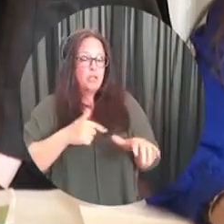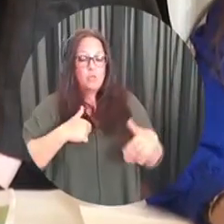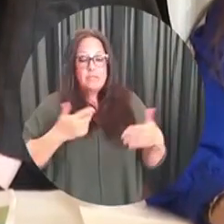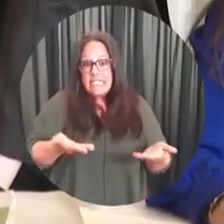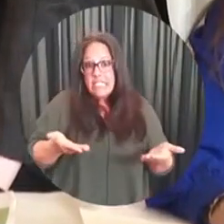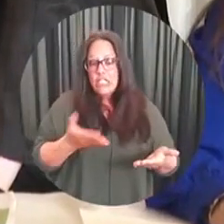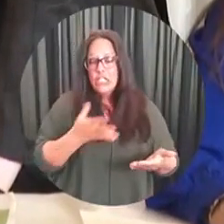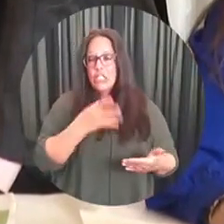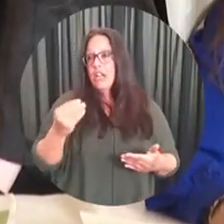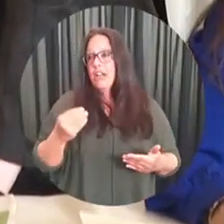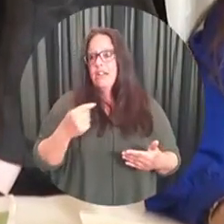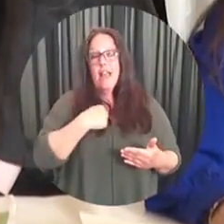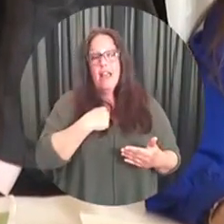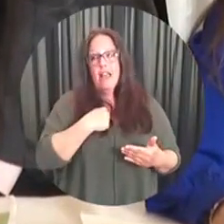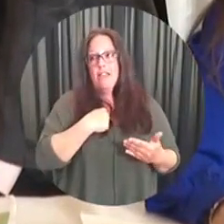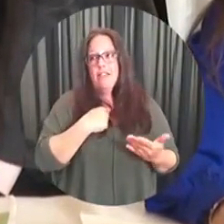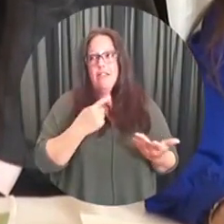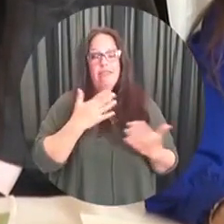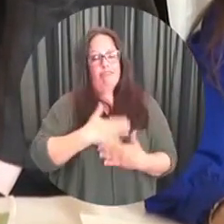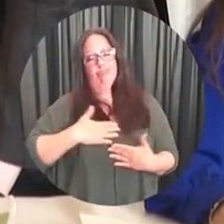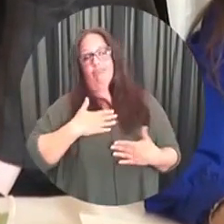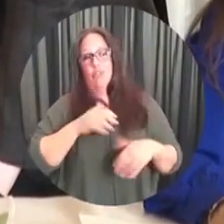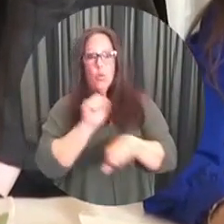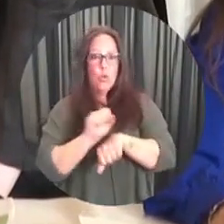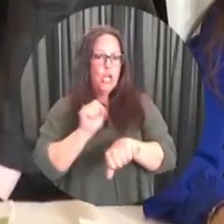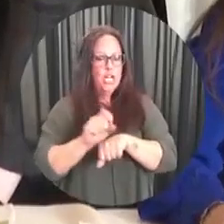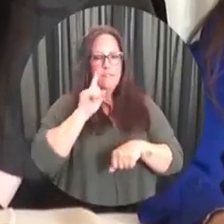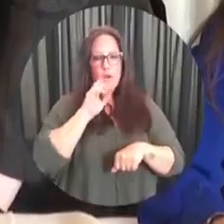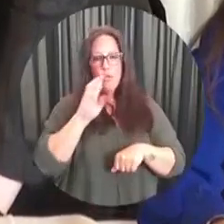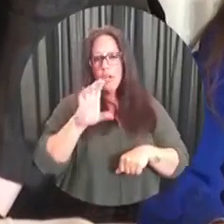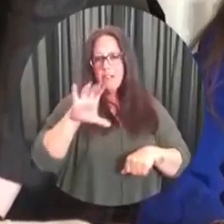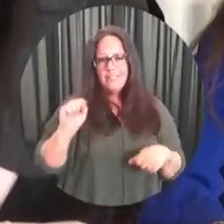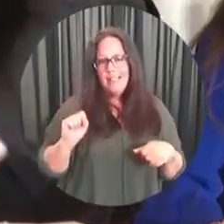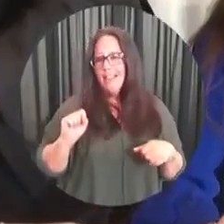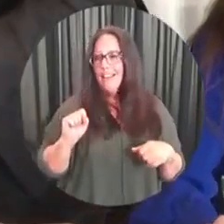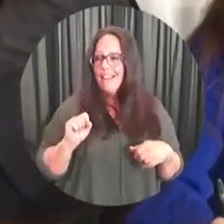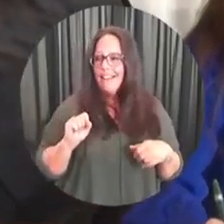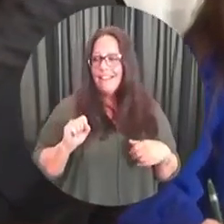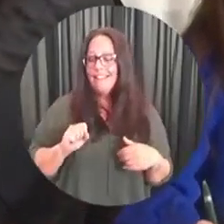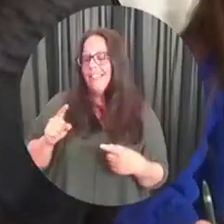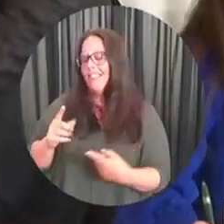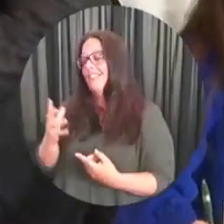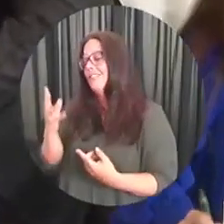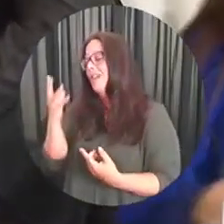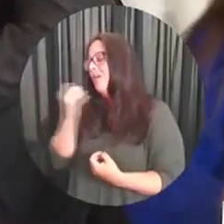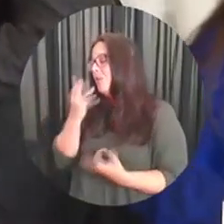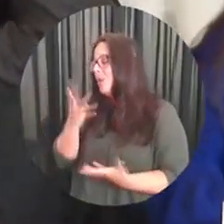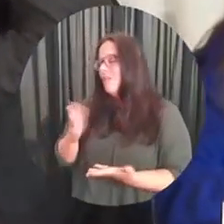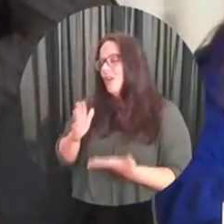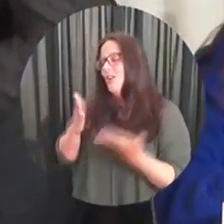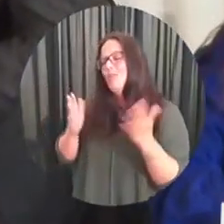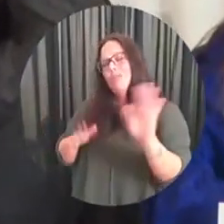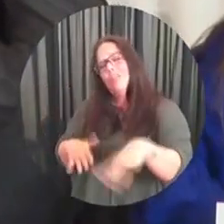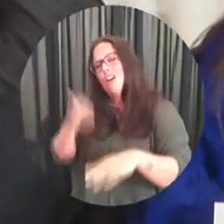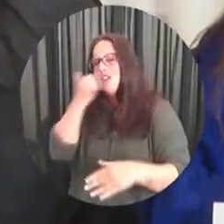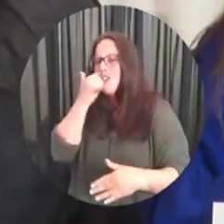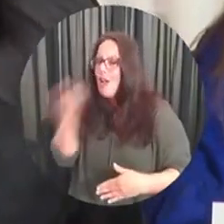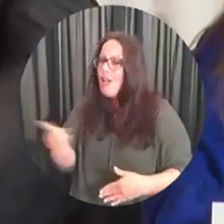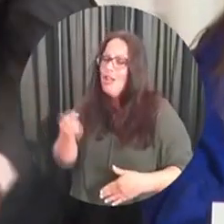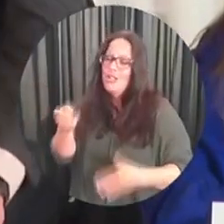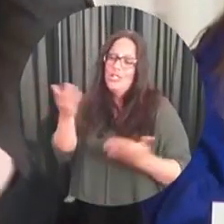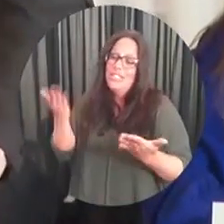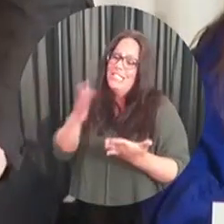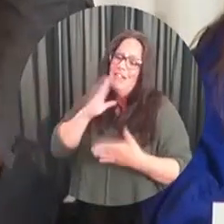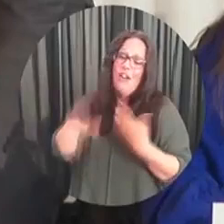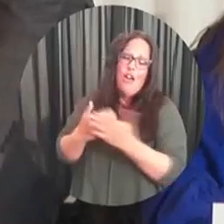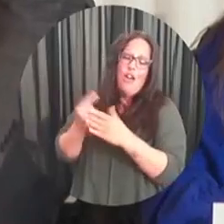here working for the Wood County Society. Well, that's beautiful, Joyce. People, make sure to call her because she's here for all the right reasons. Love